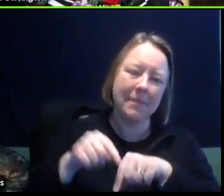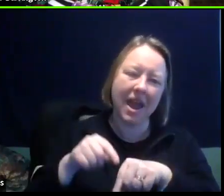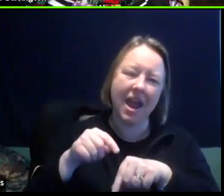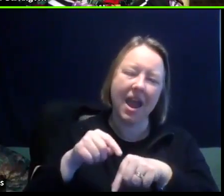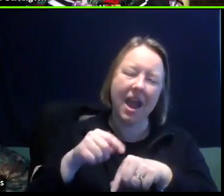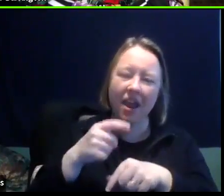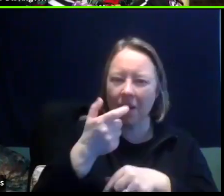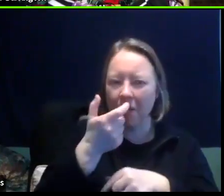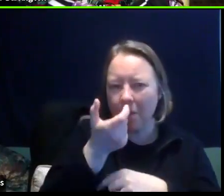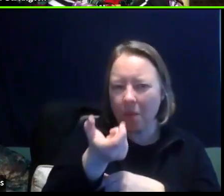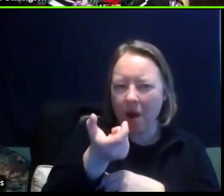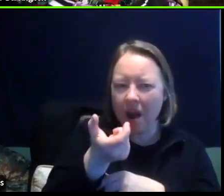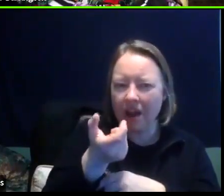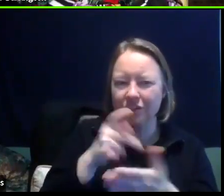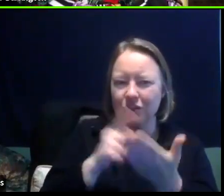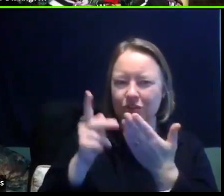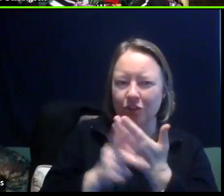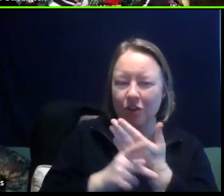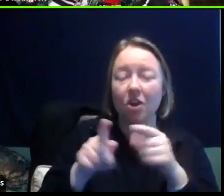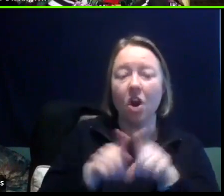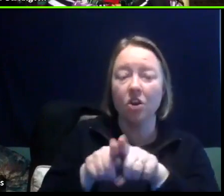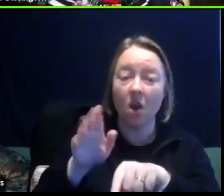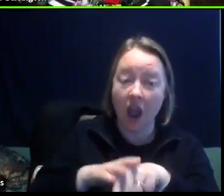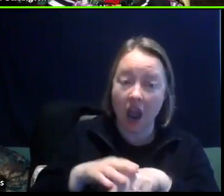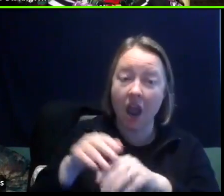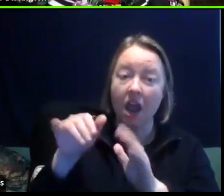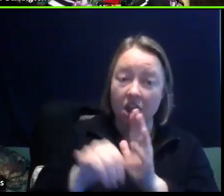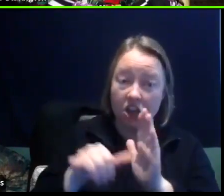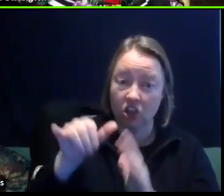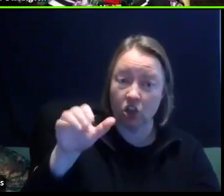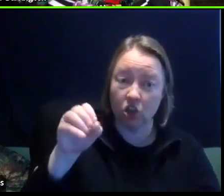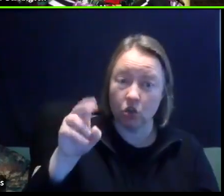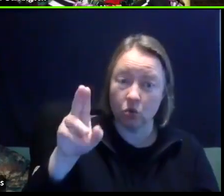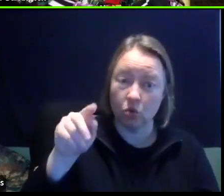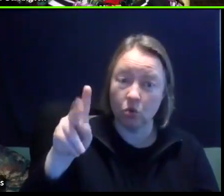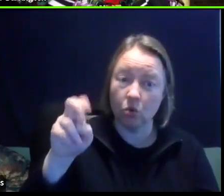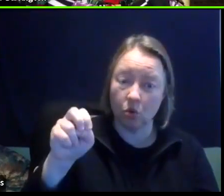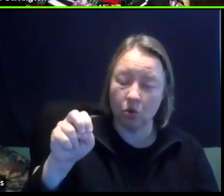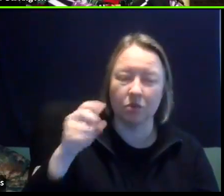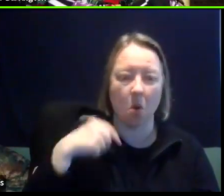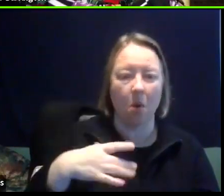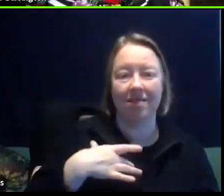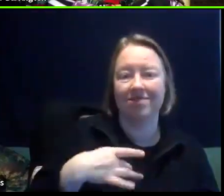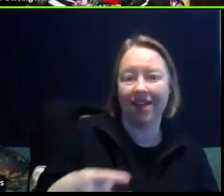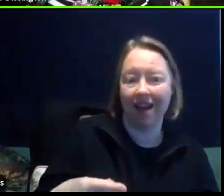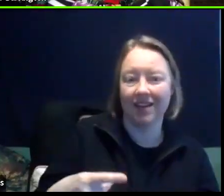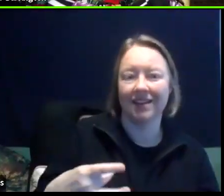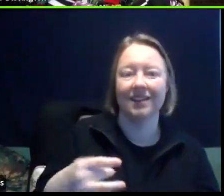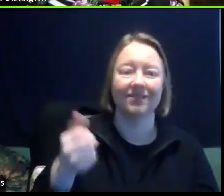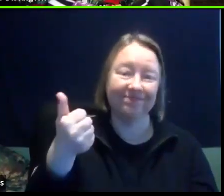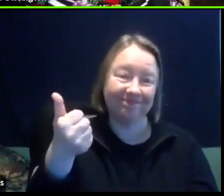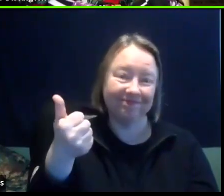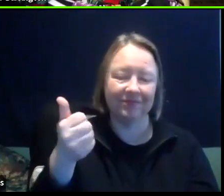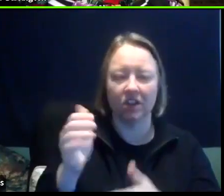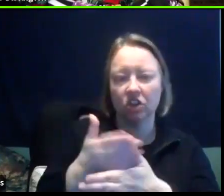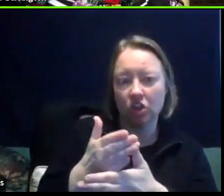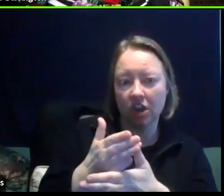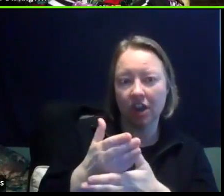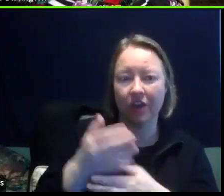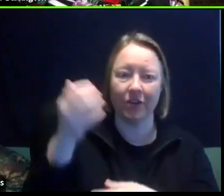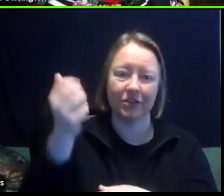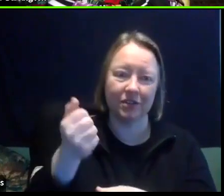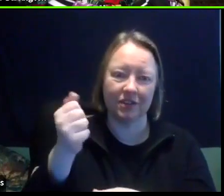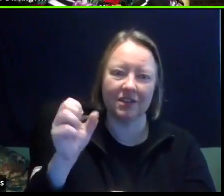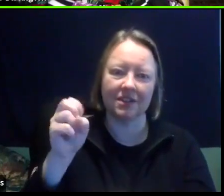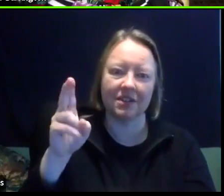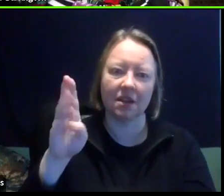out the shows. They are also on YouTube. So like, share, subscribe, and get those conversations